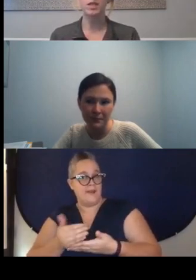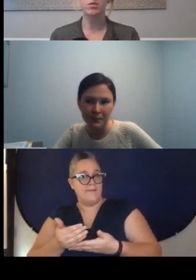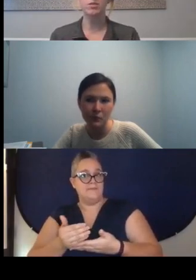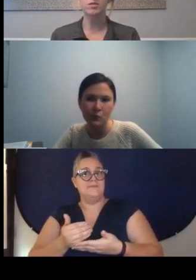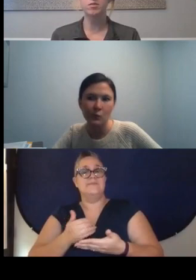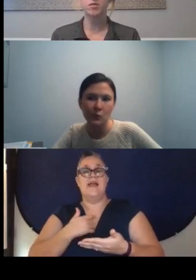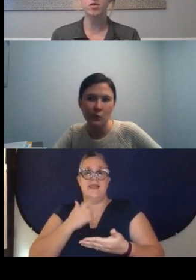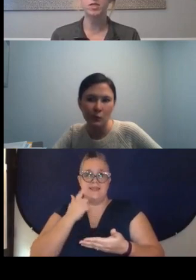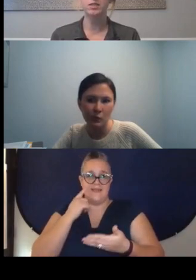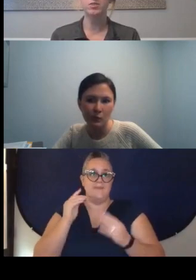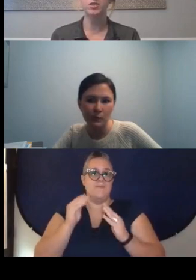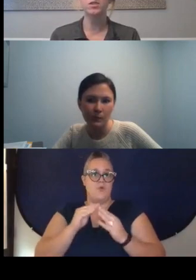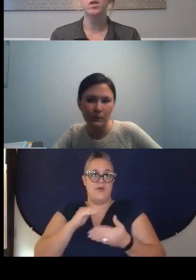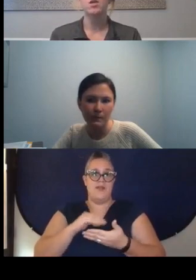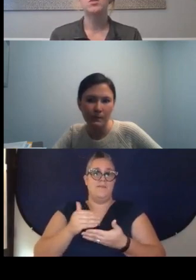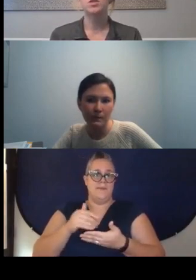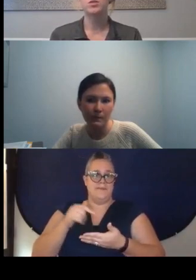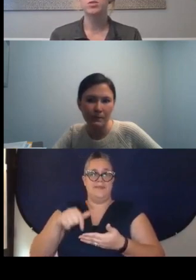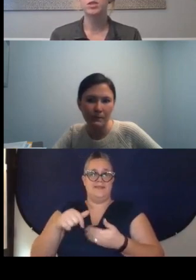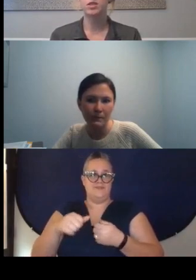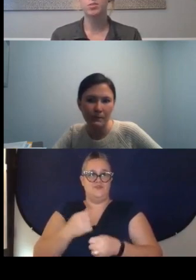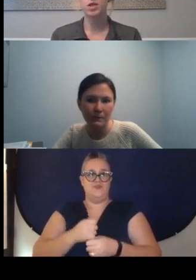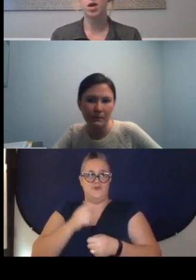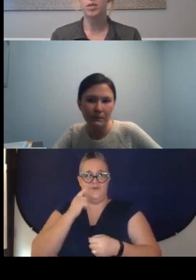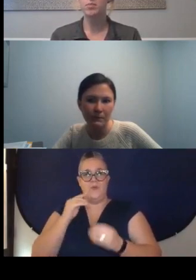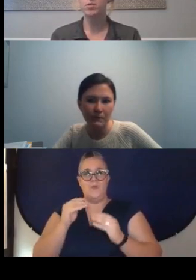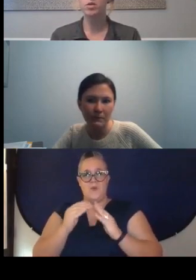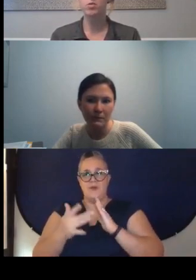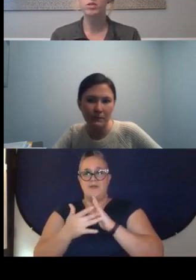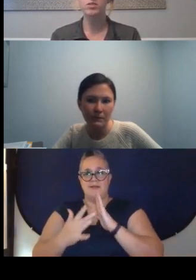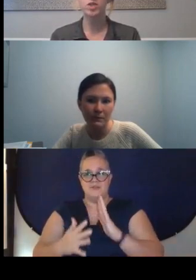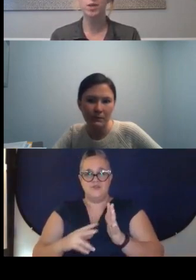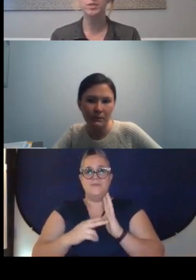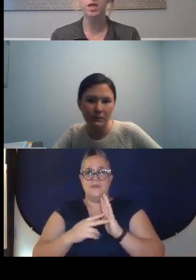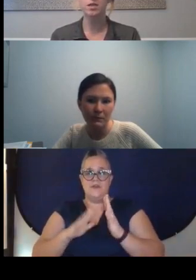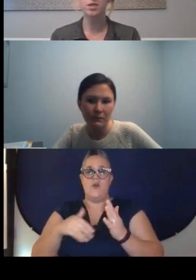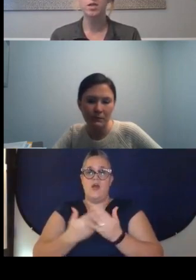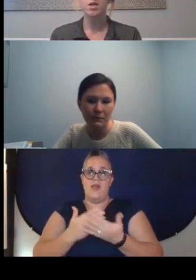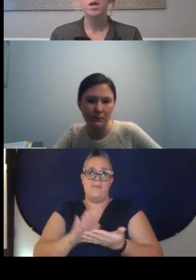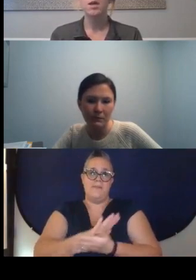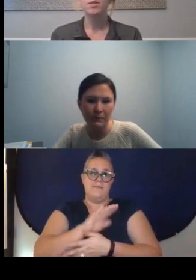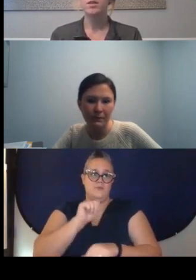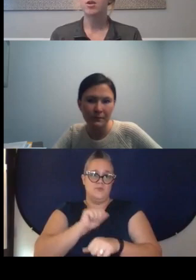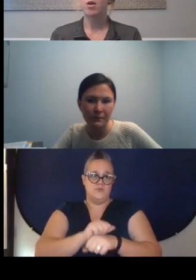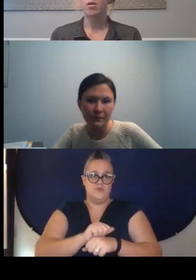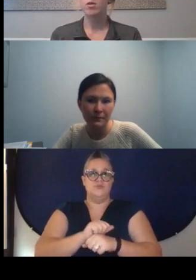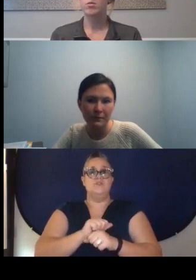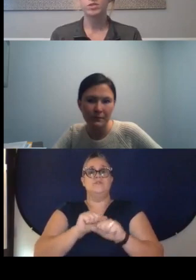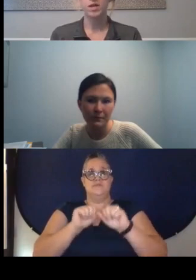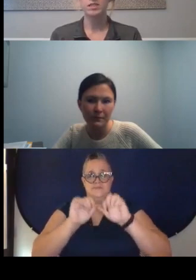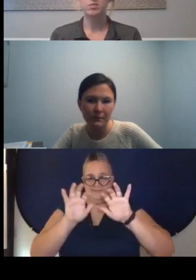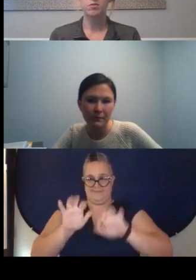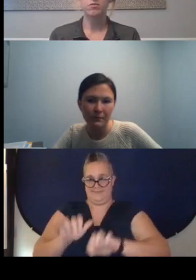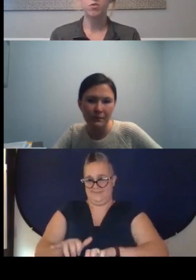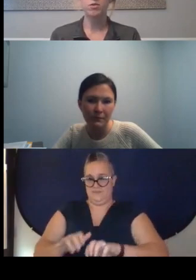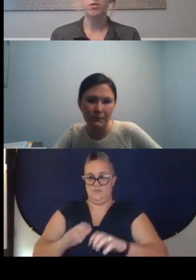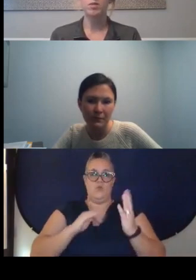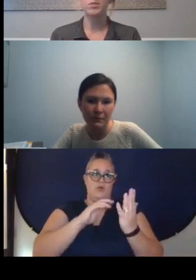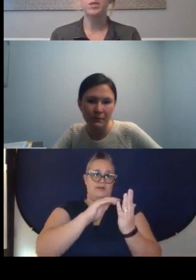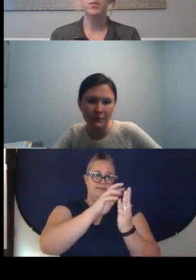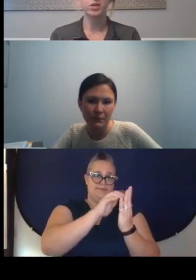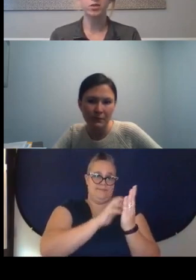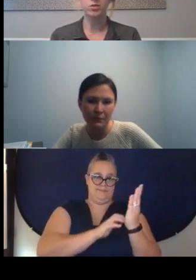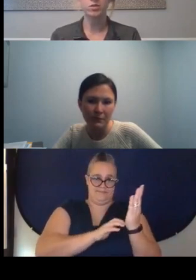are coming later this year for our technicians. So they do need to complete all paperwork once the job is done. And then they are responsible for